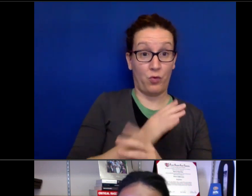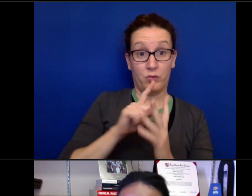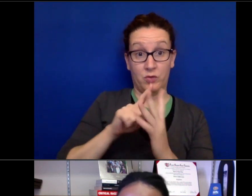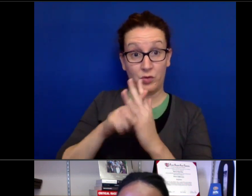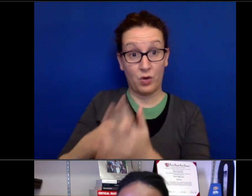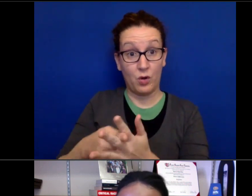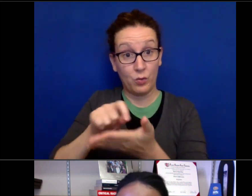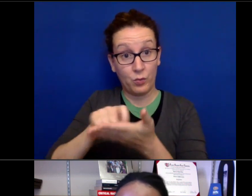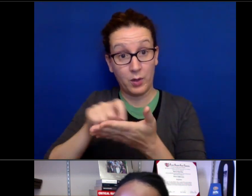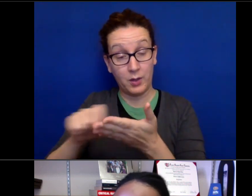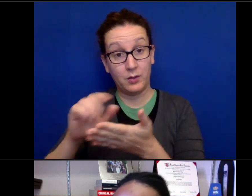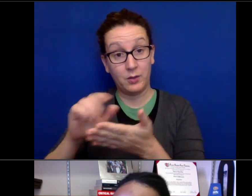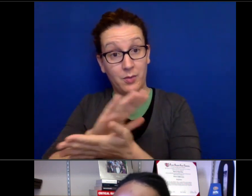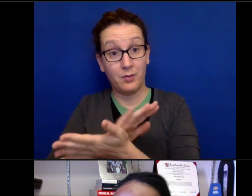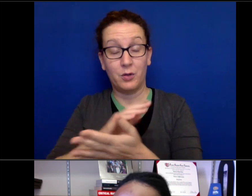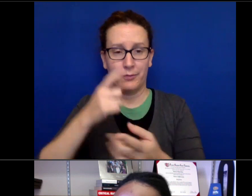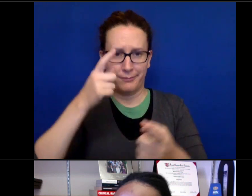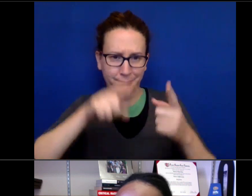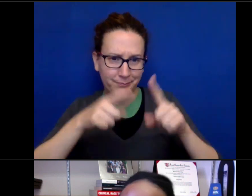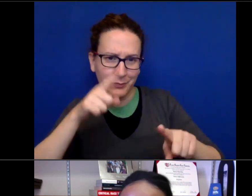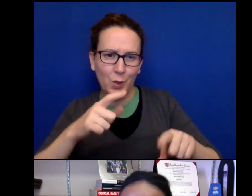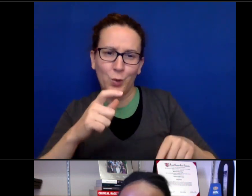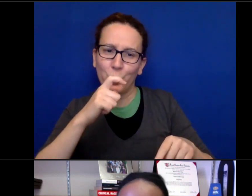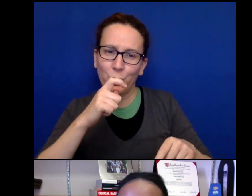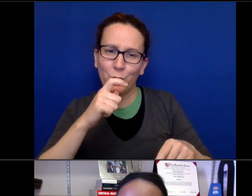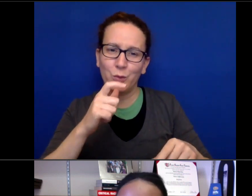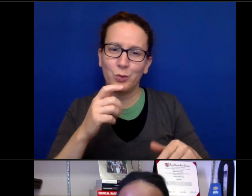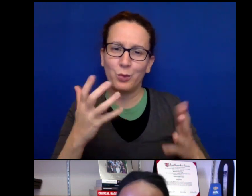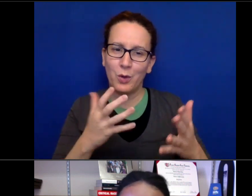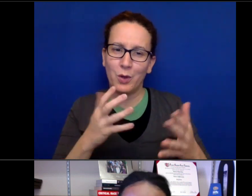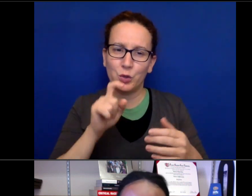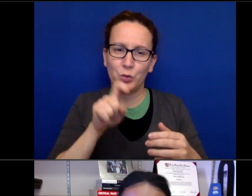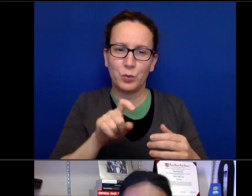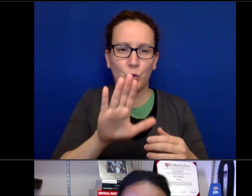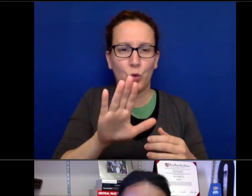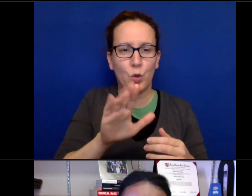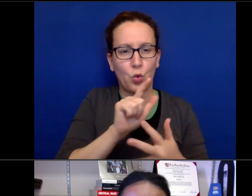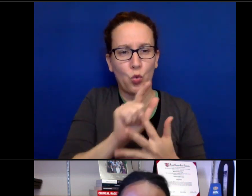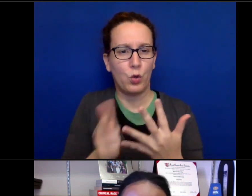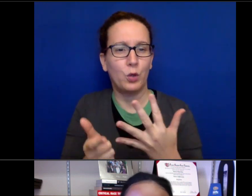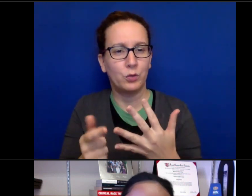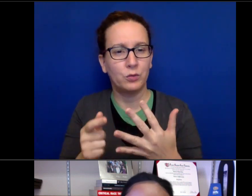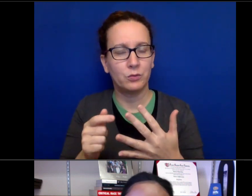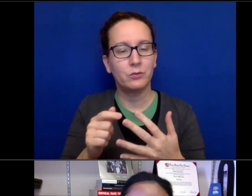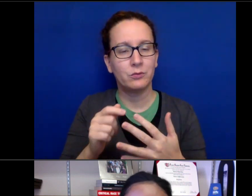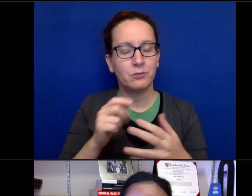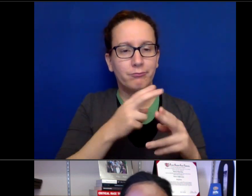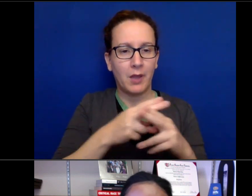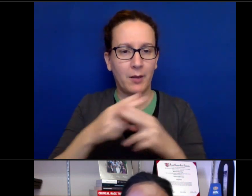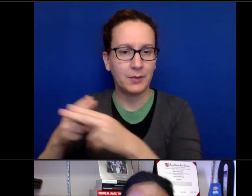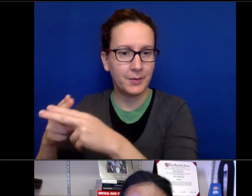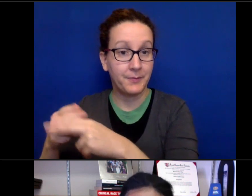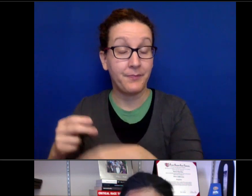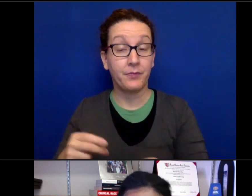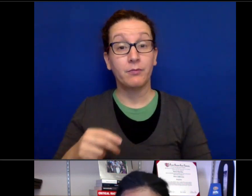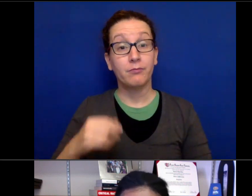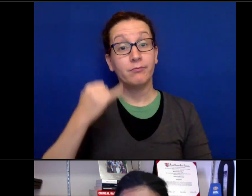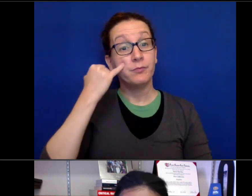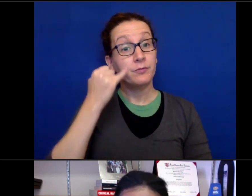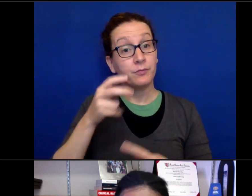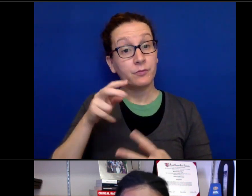your co-author what should be your ordering of things. If it's going to be something that you